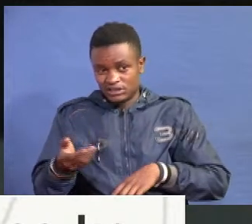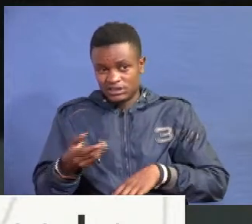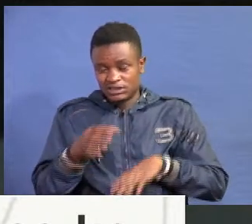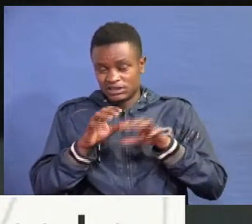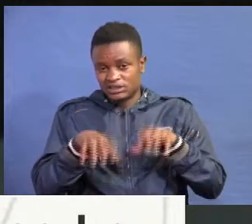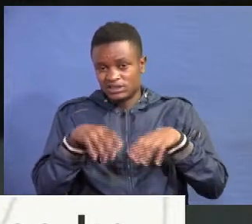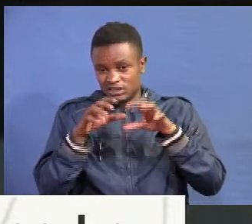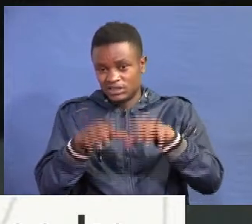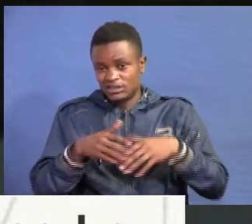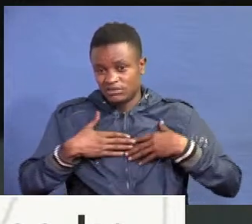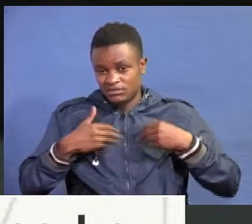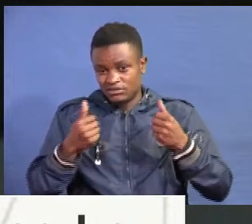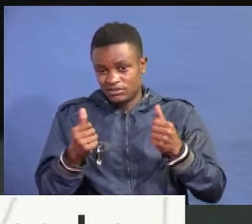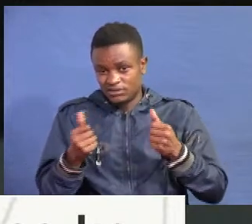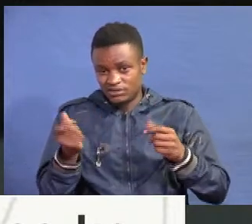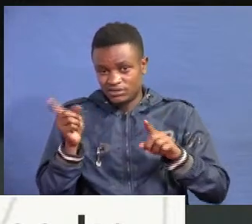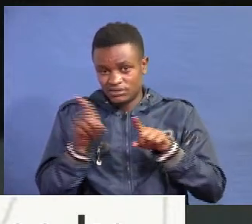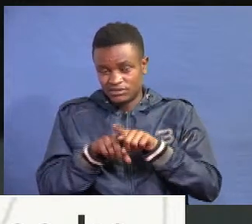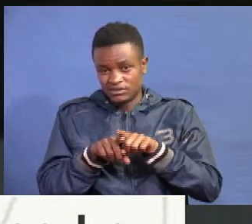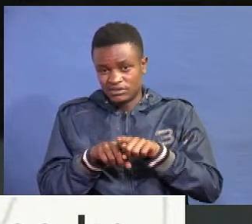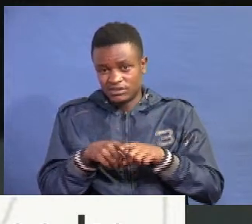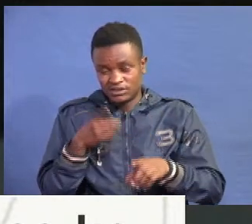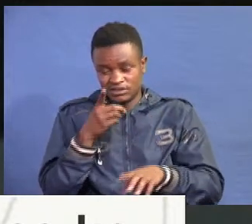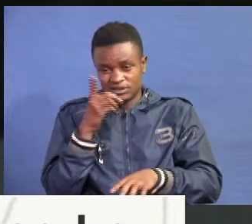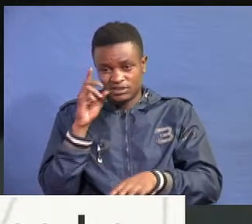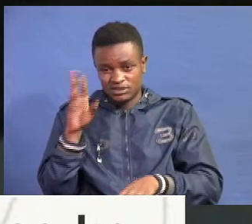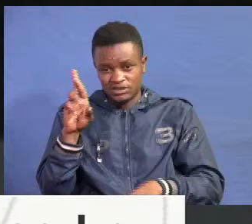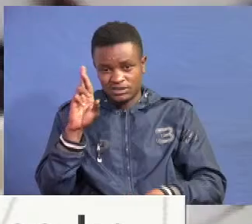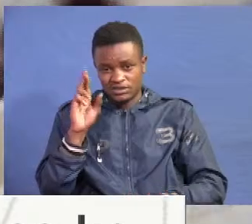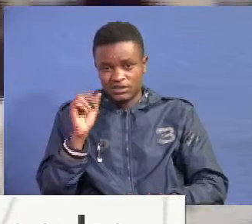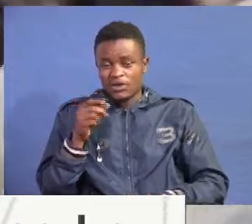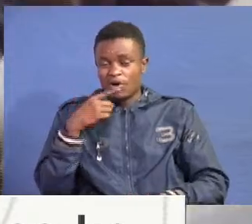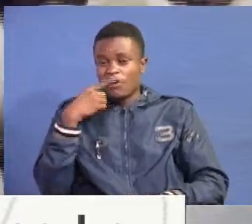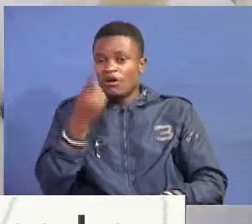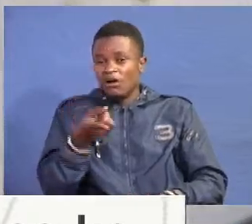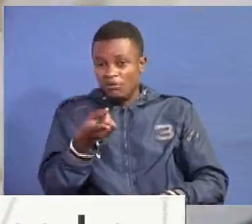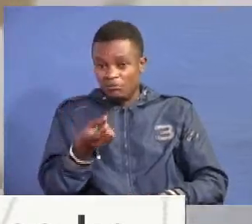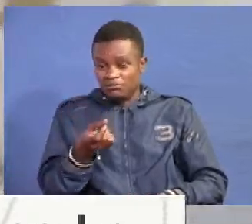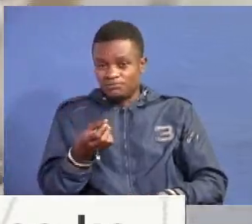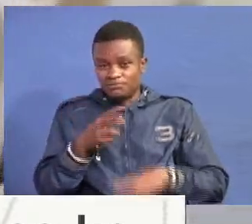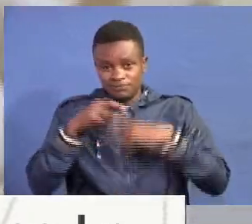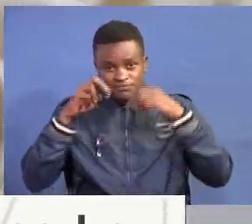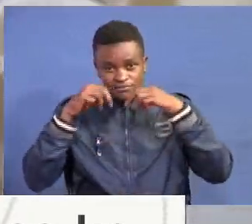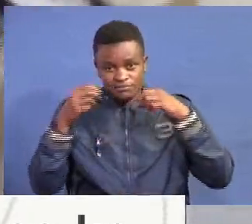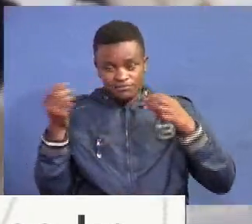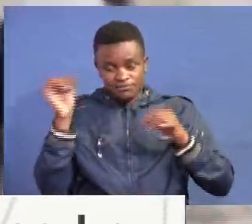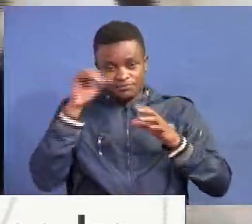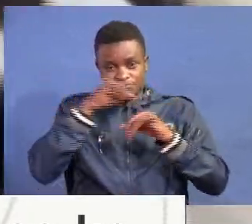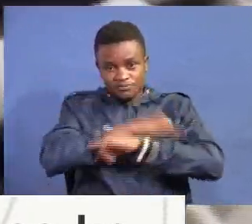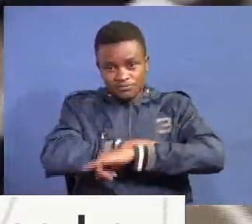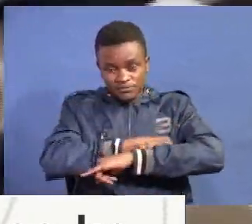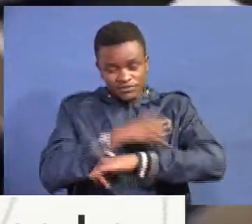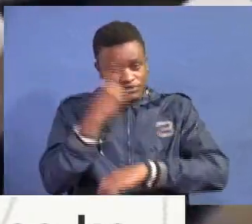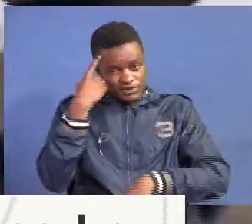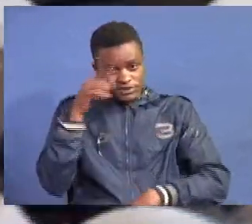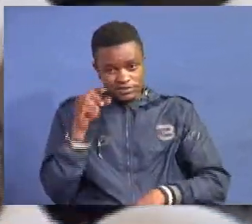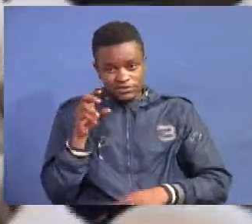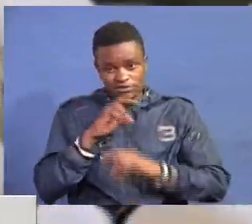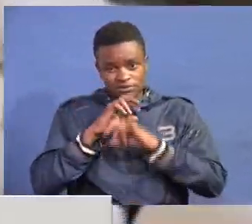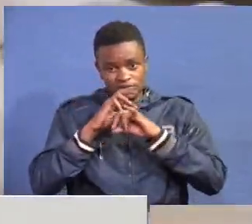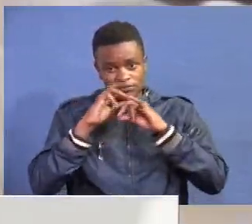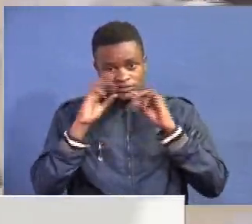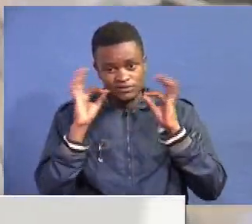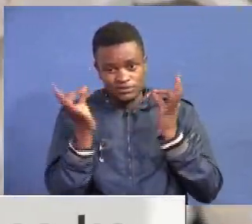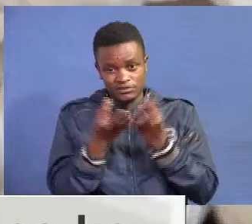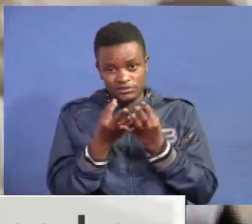Wilfred Mutisi, a veterinary doctor based at Karo Naivasha Dairy Research Institute, it is recommended for farmers to vaccinate chicks once